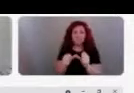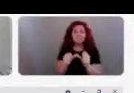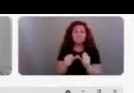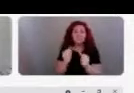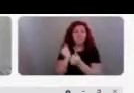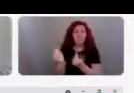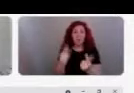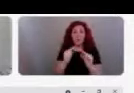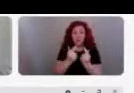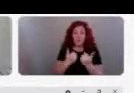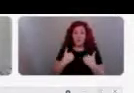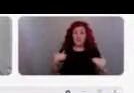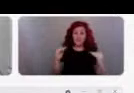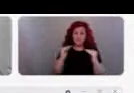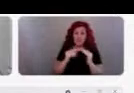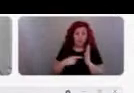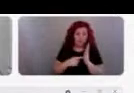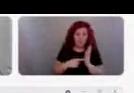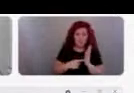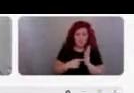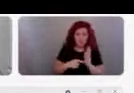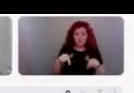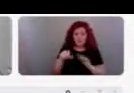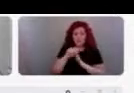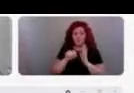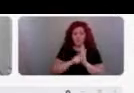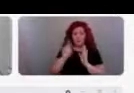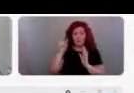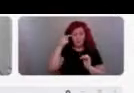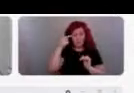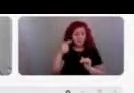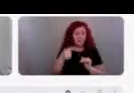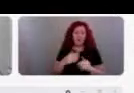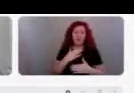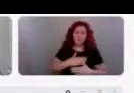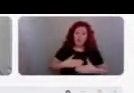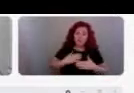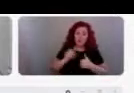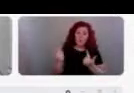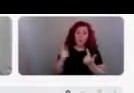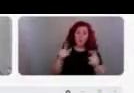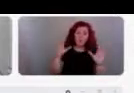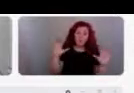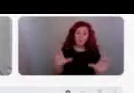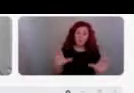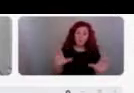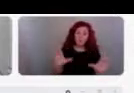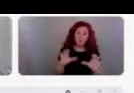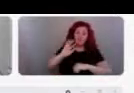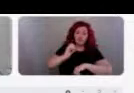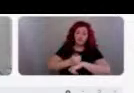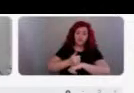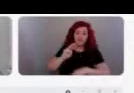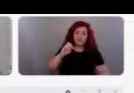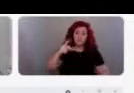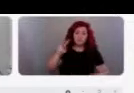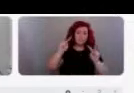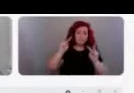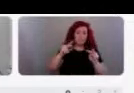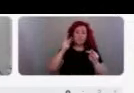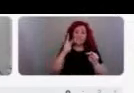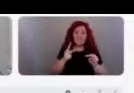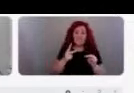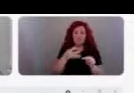can have fair representation in our state government i appreciate all you have done to create these maps and i look forward to seeing the coming